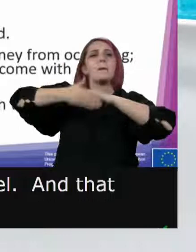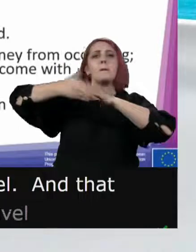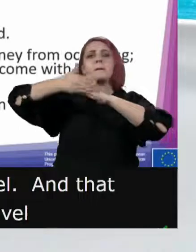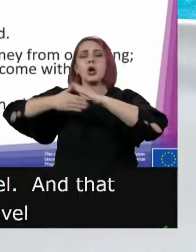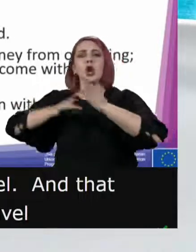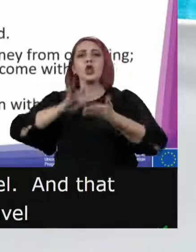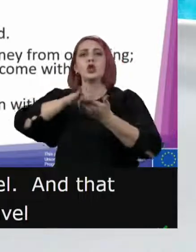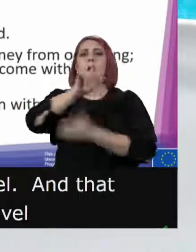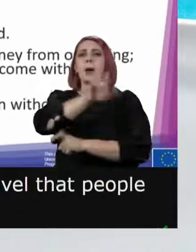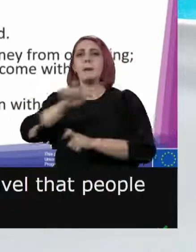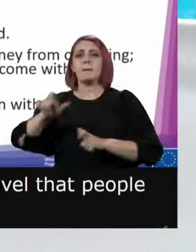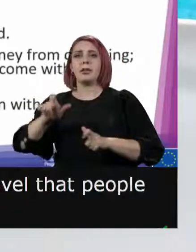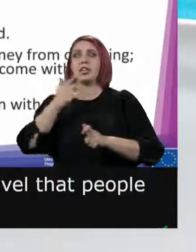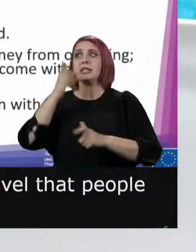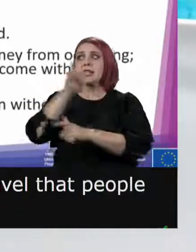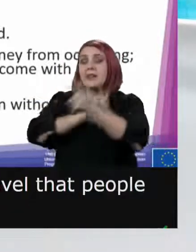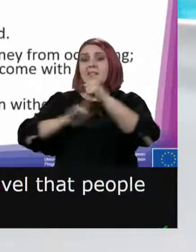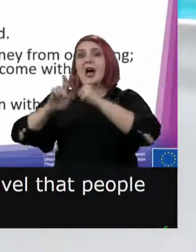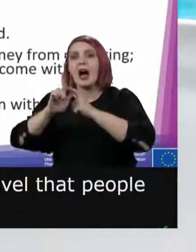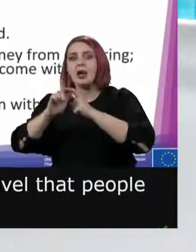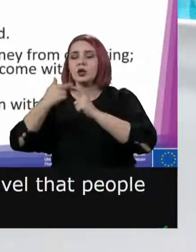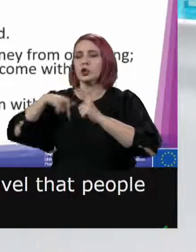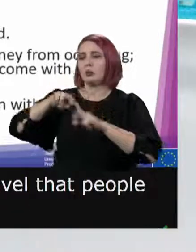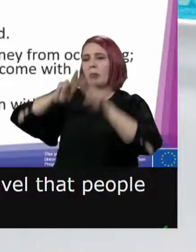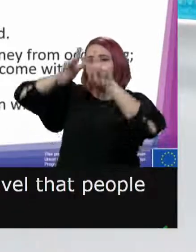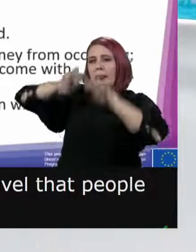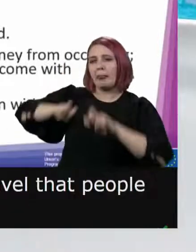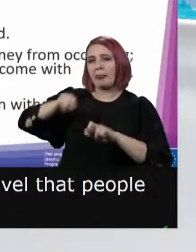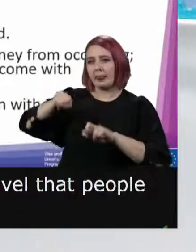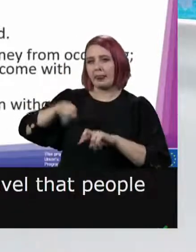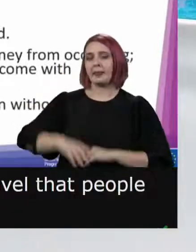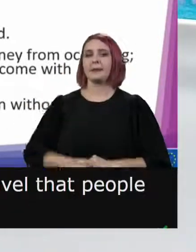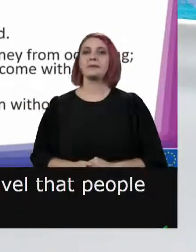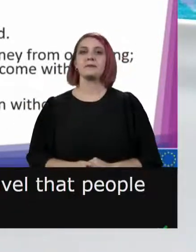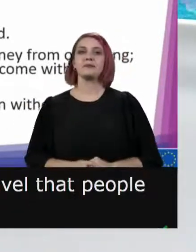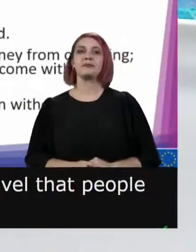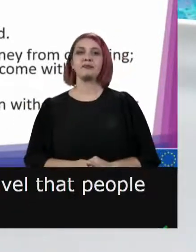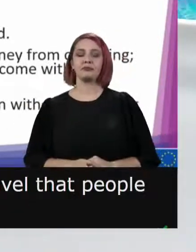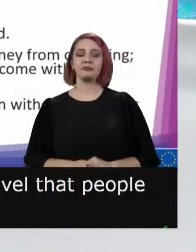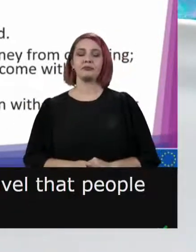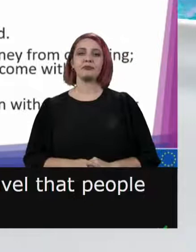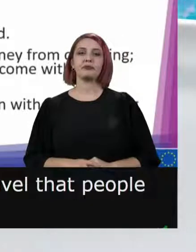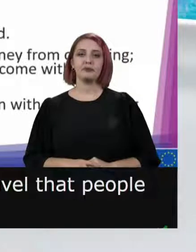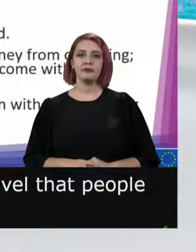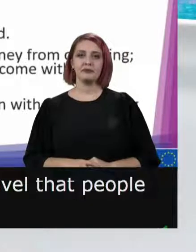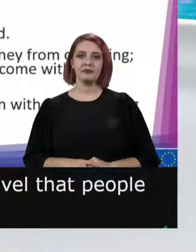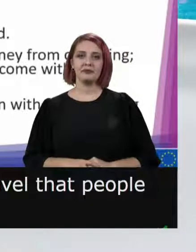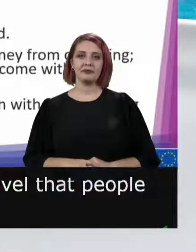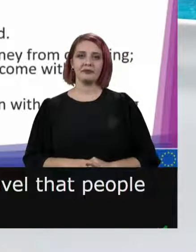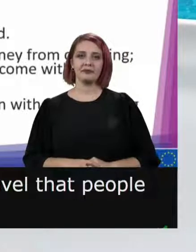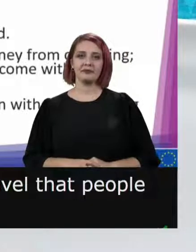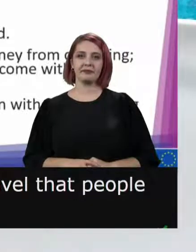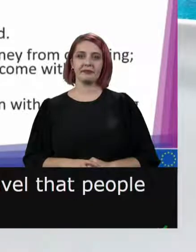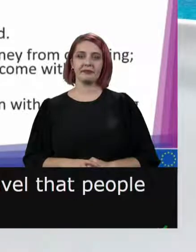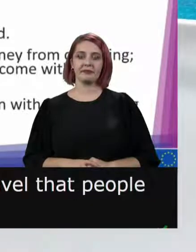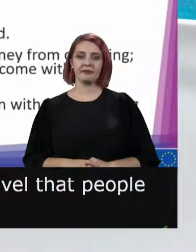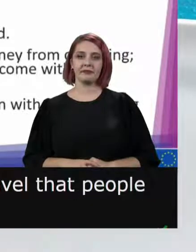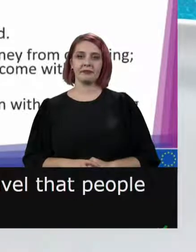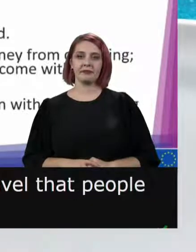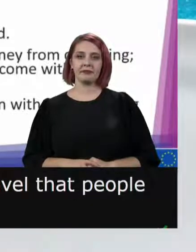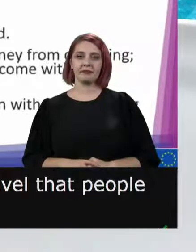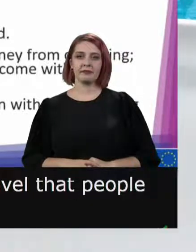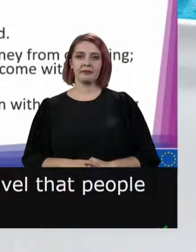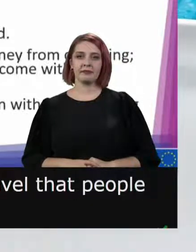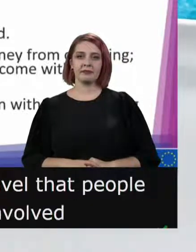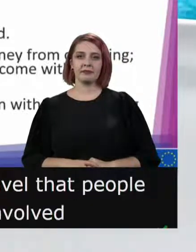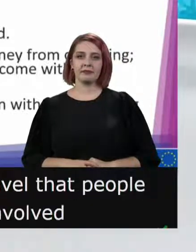experienced. And these were, we understood that journeys involved a number of stages, from